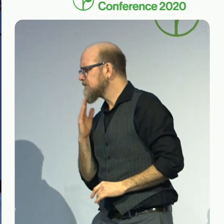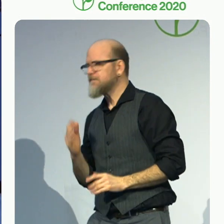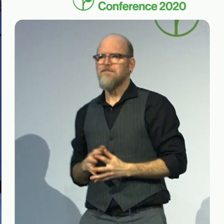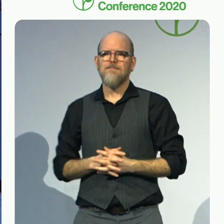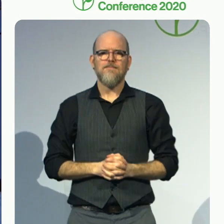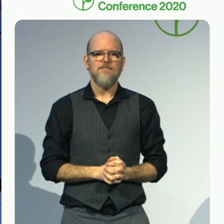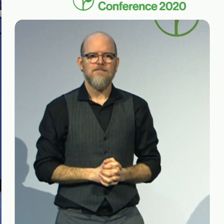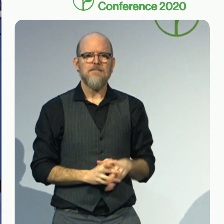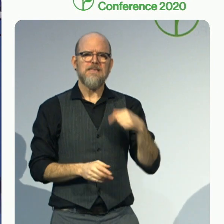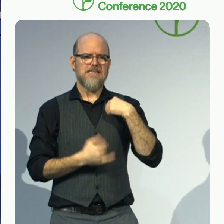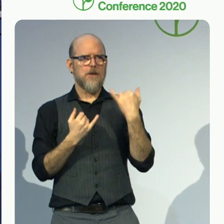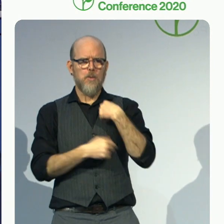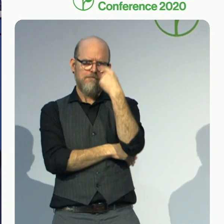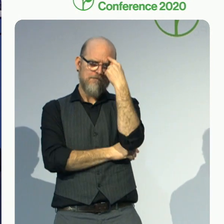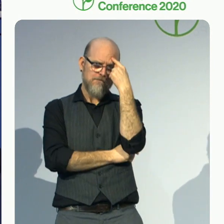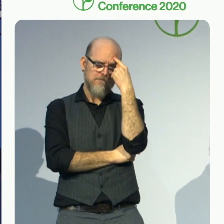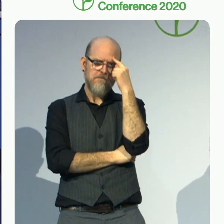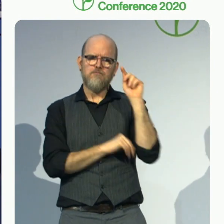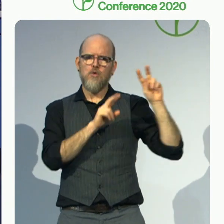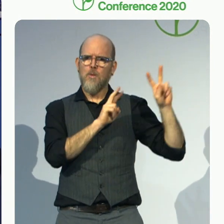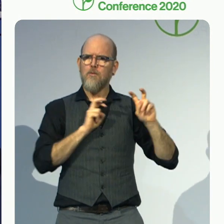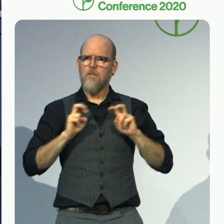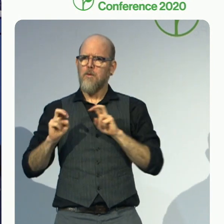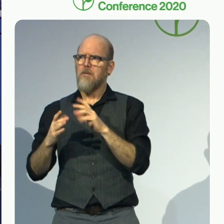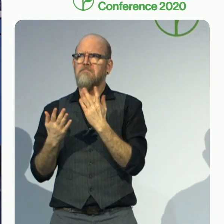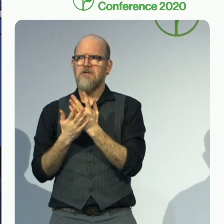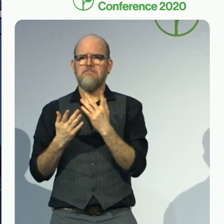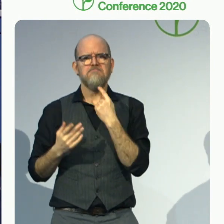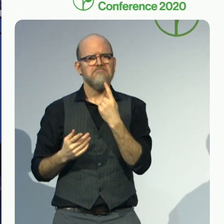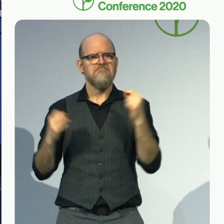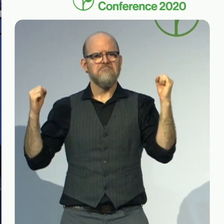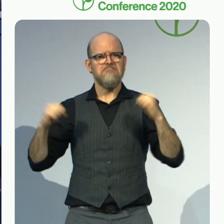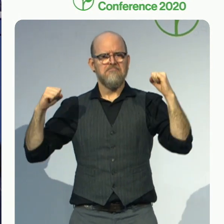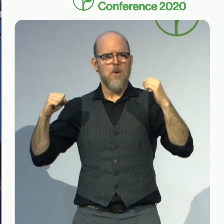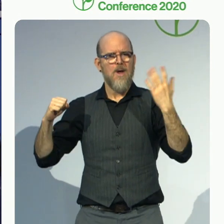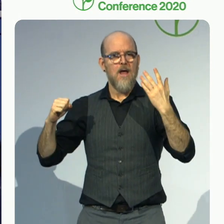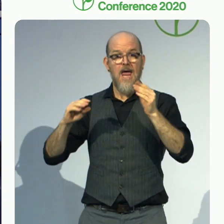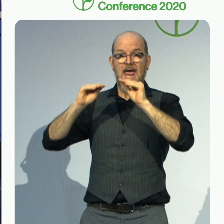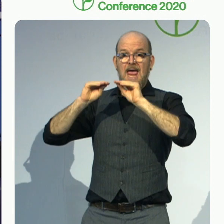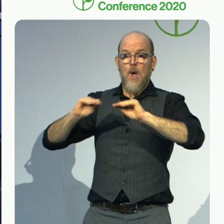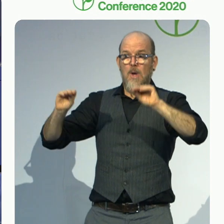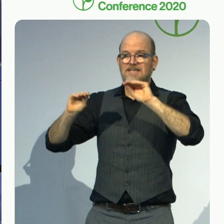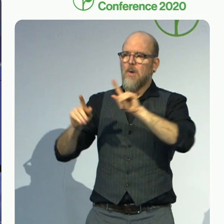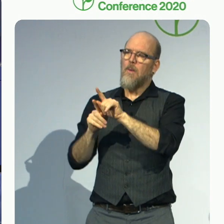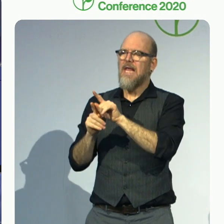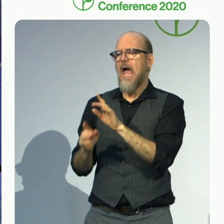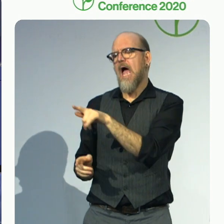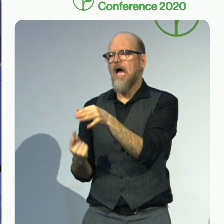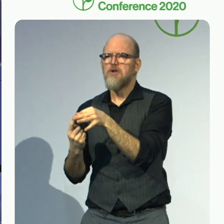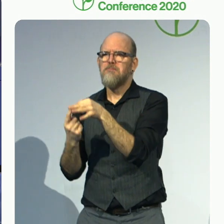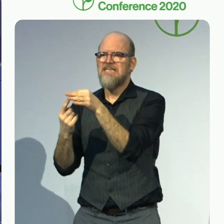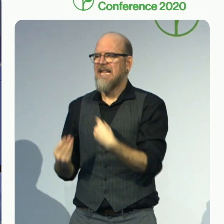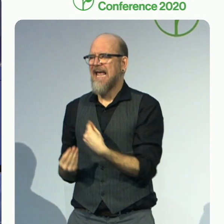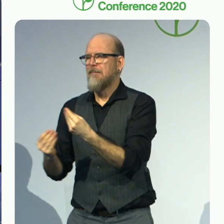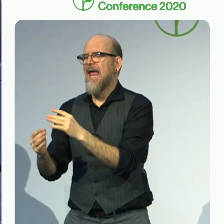inclusive education basically has no exception here. This is the agreement here in the panel. On the other hand, there are some discussions going on, we